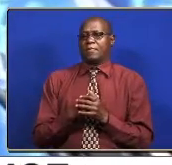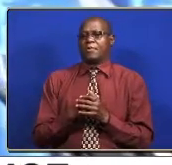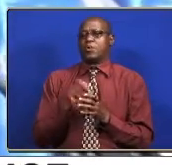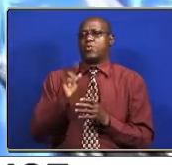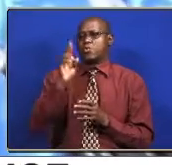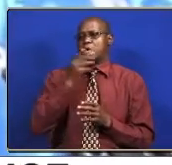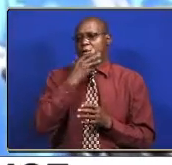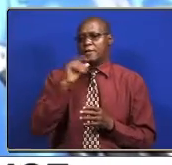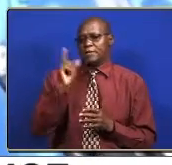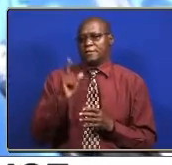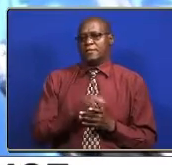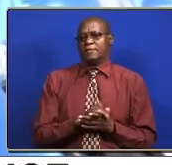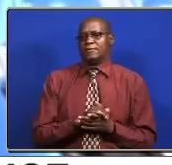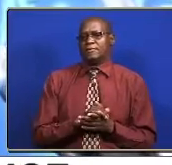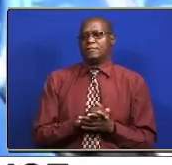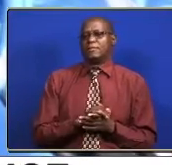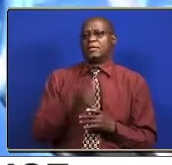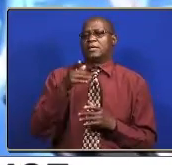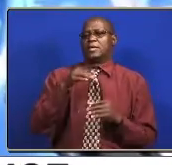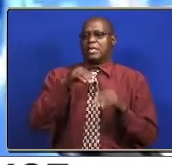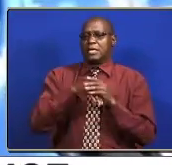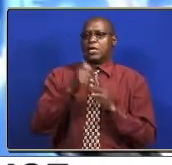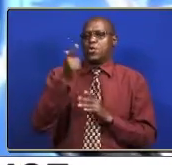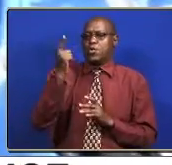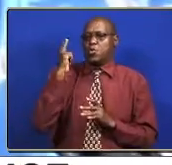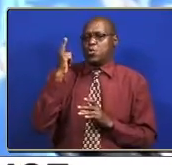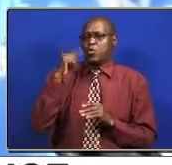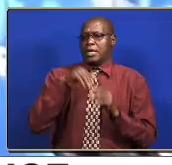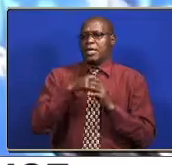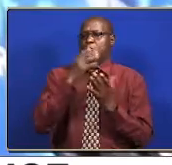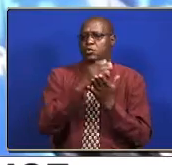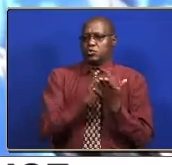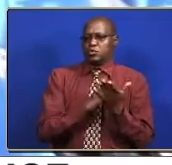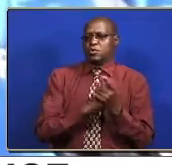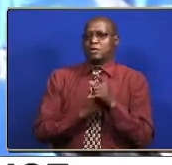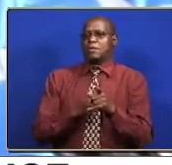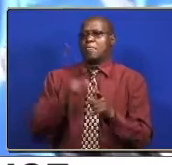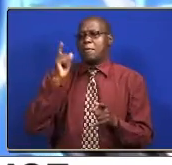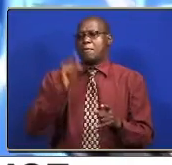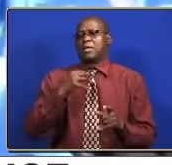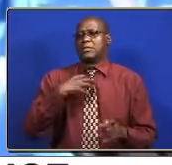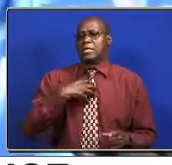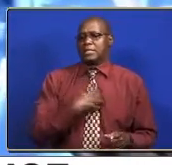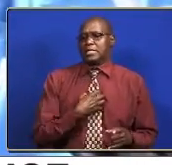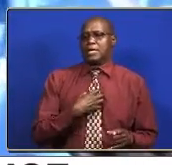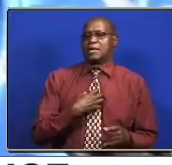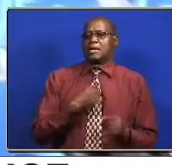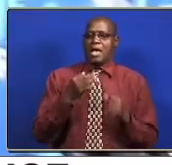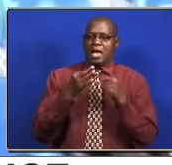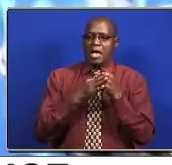Kenyatta ambao kisheria, kikatiba, lazima astaafu August 9th mwaka